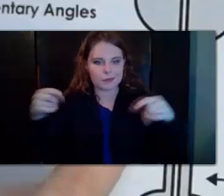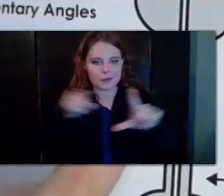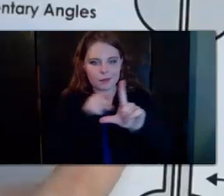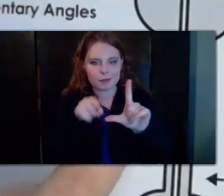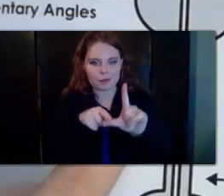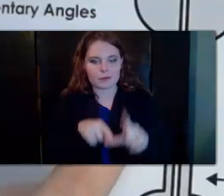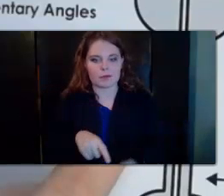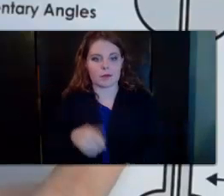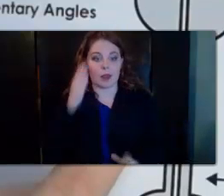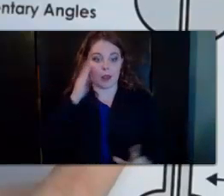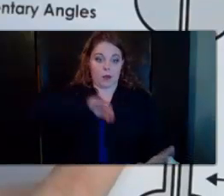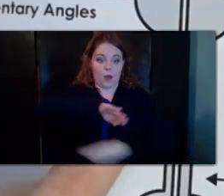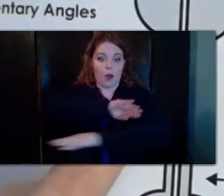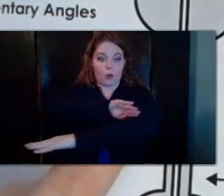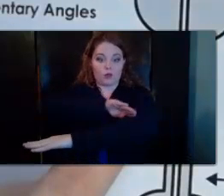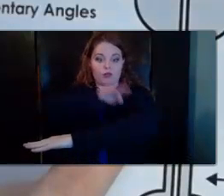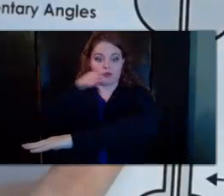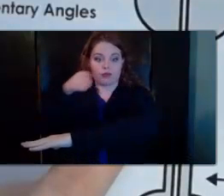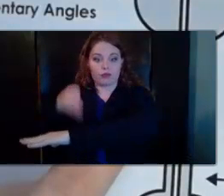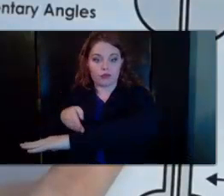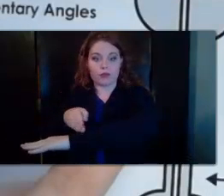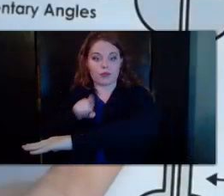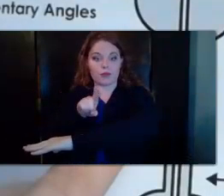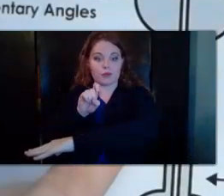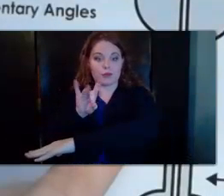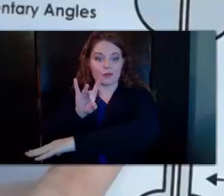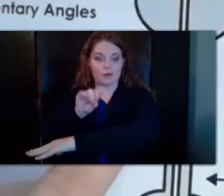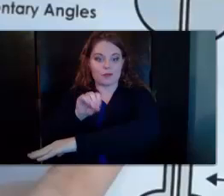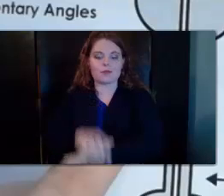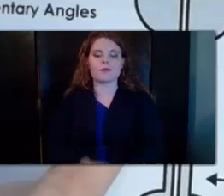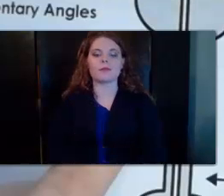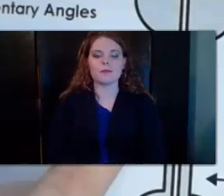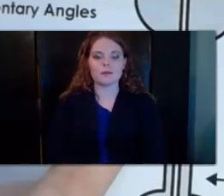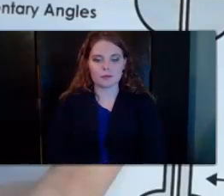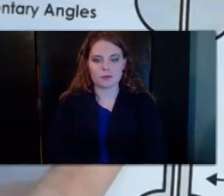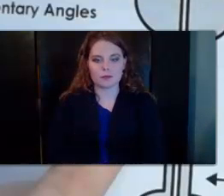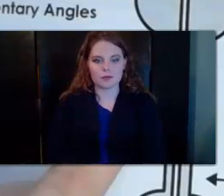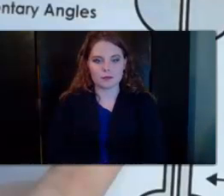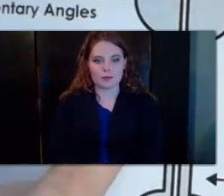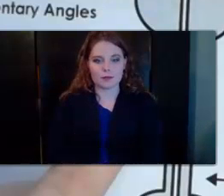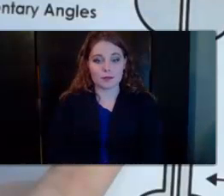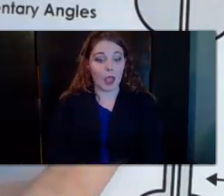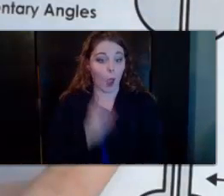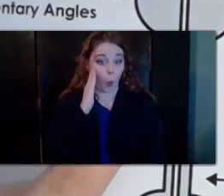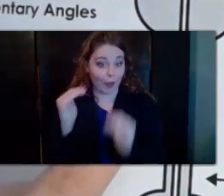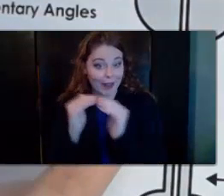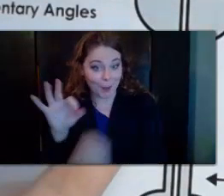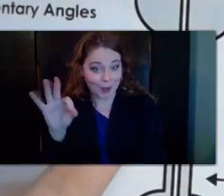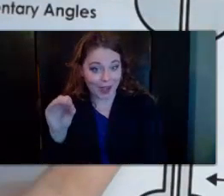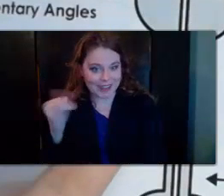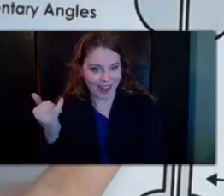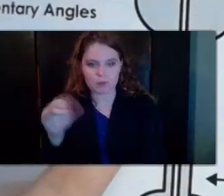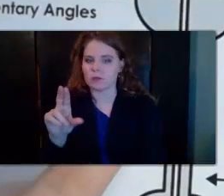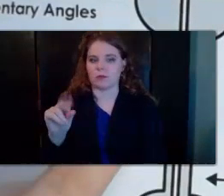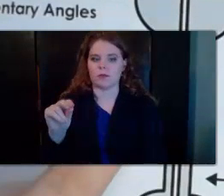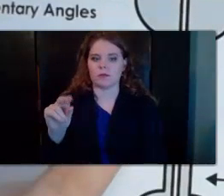straight angle, which is 180. So x plus 145 is not going to give us 90. It's going to give